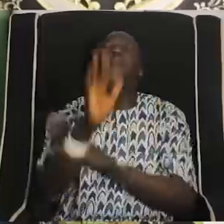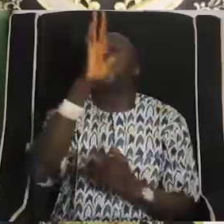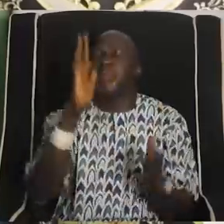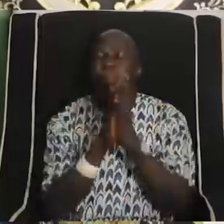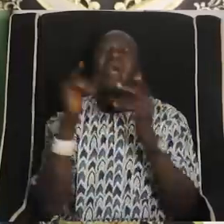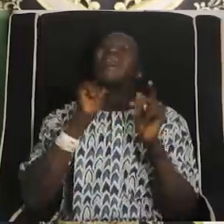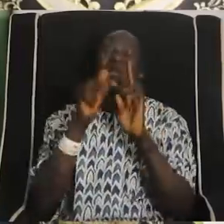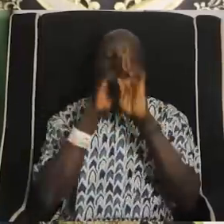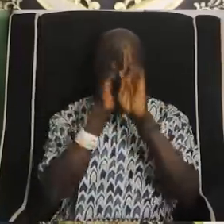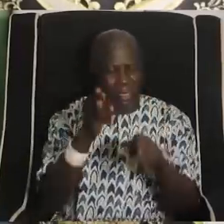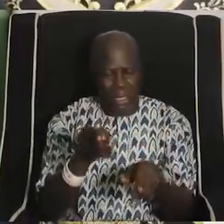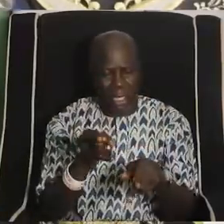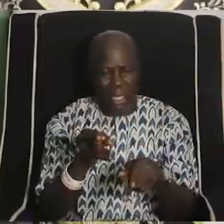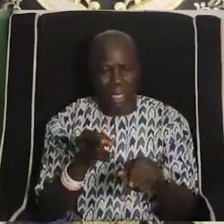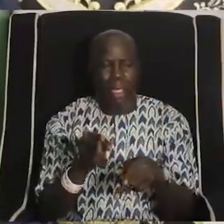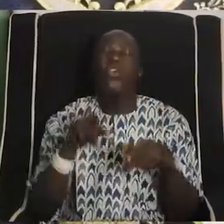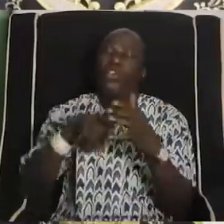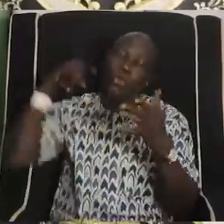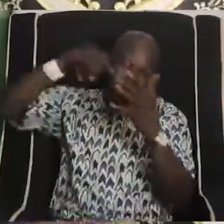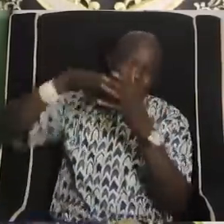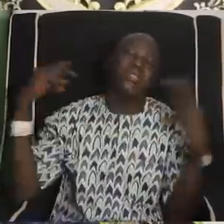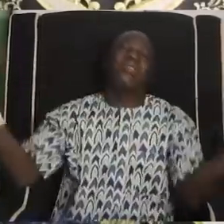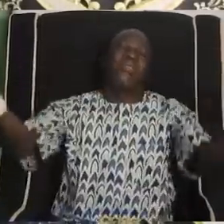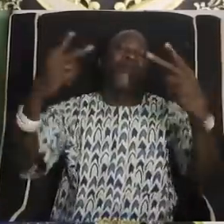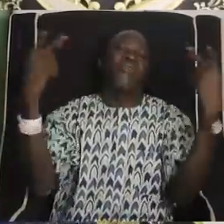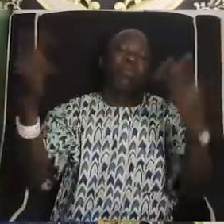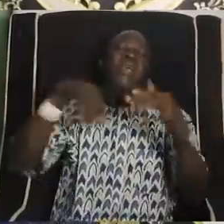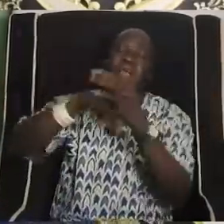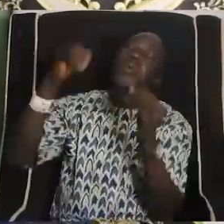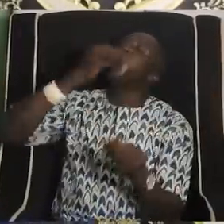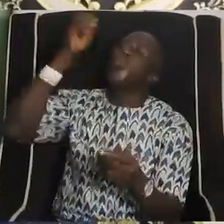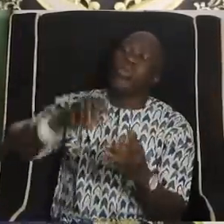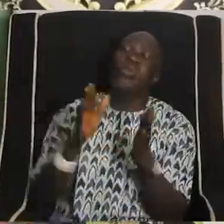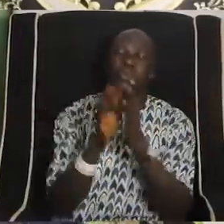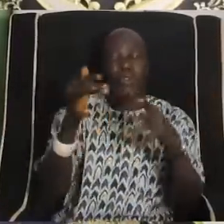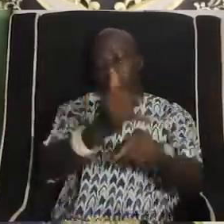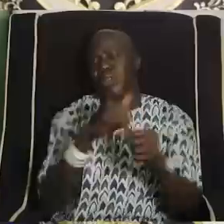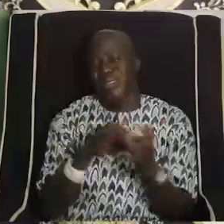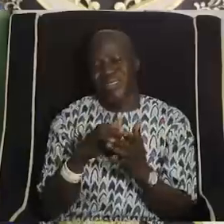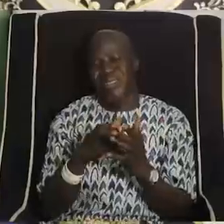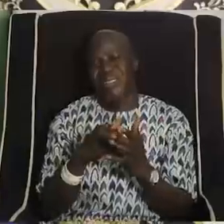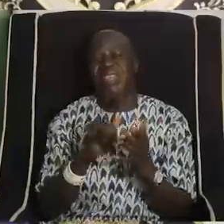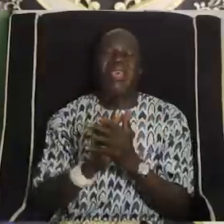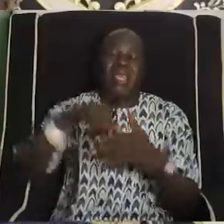Tell me. That means you've not conquered. That's why you must pray to conquer.